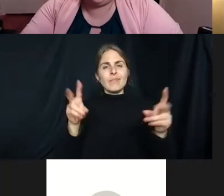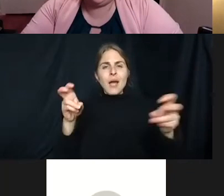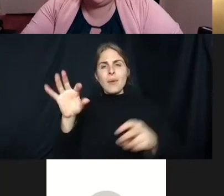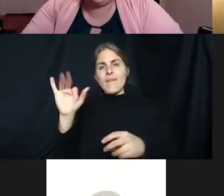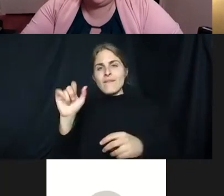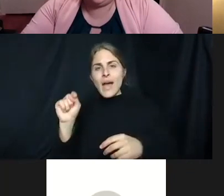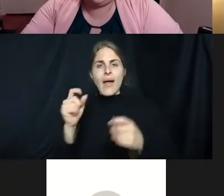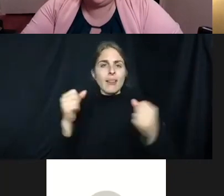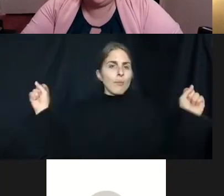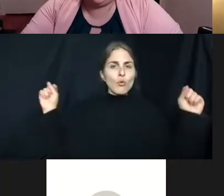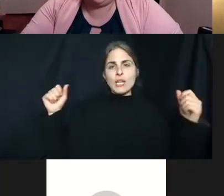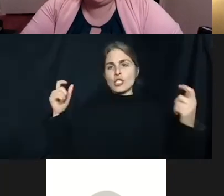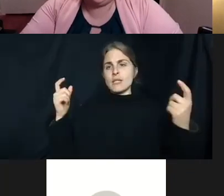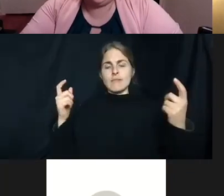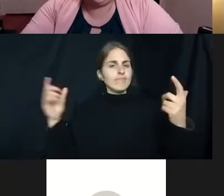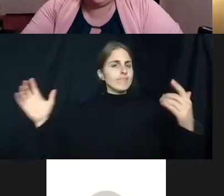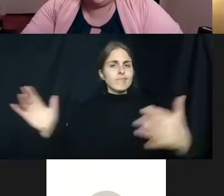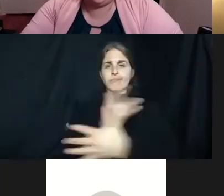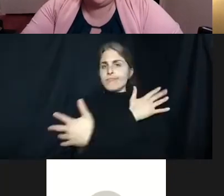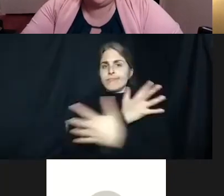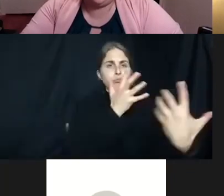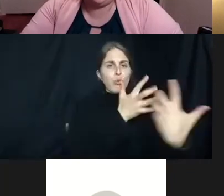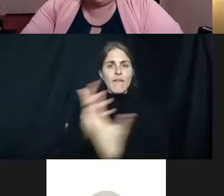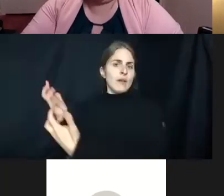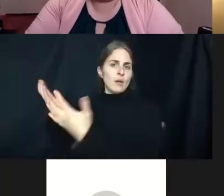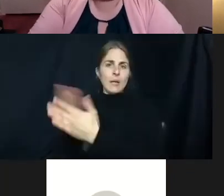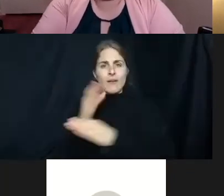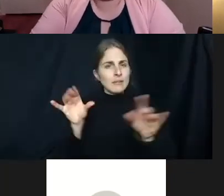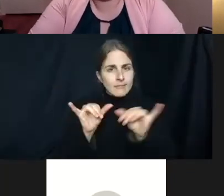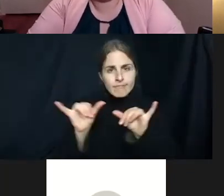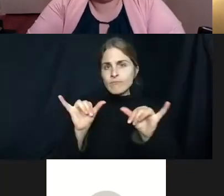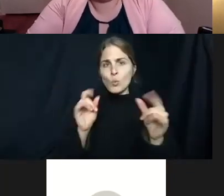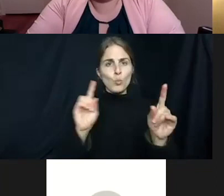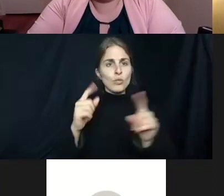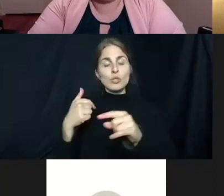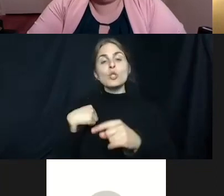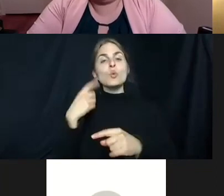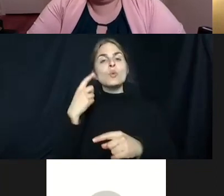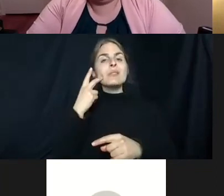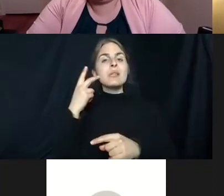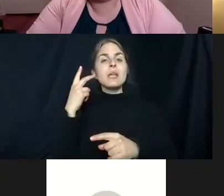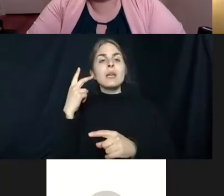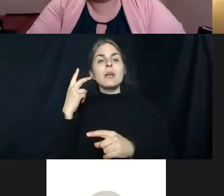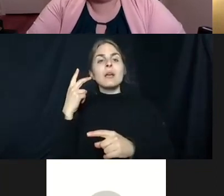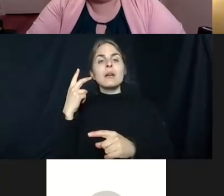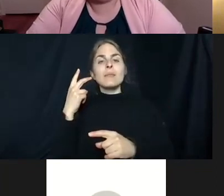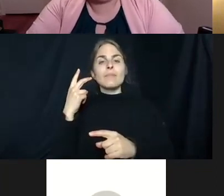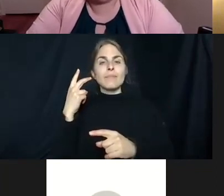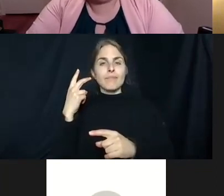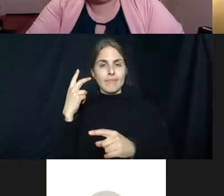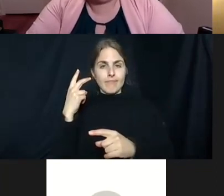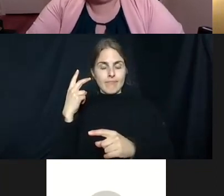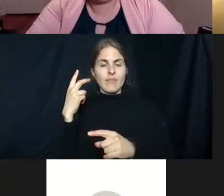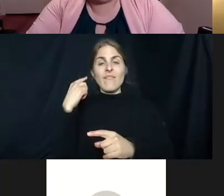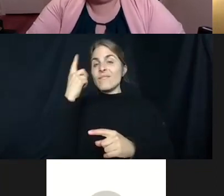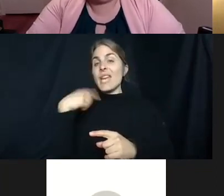wherever you lie in that spectrum, do you see faces changing policy? And who